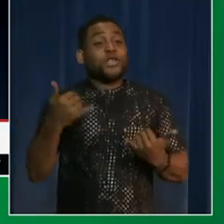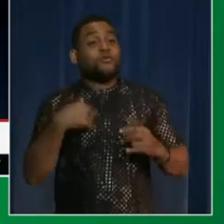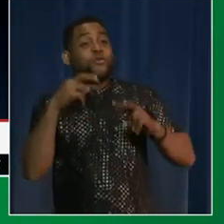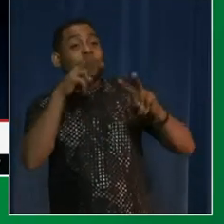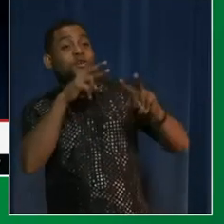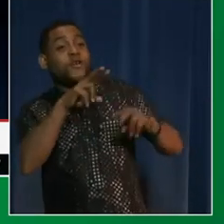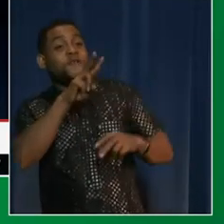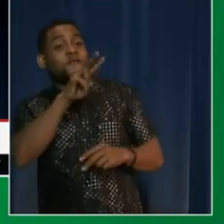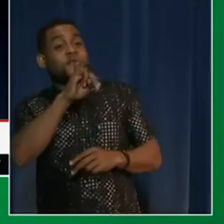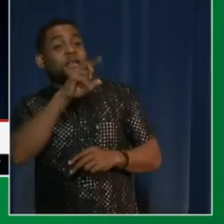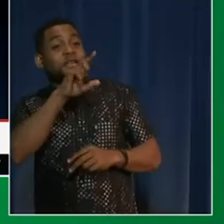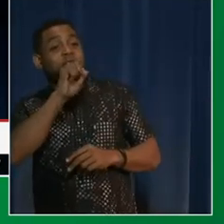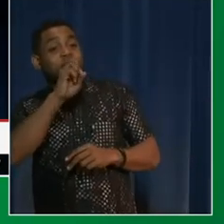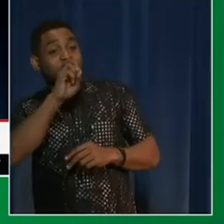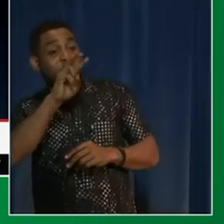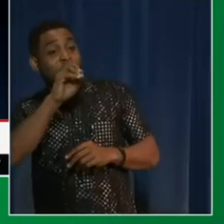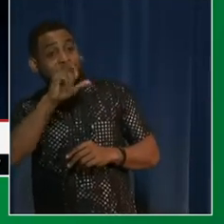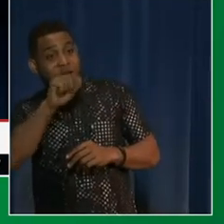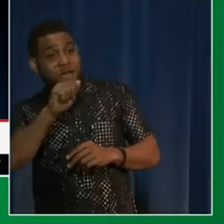Duke.